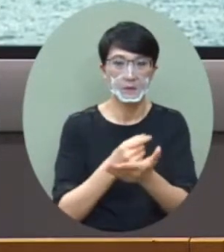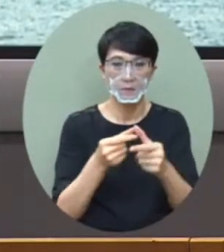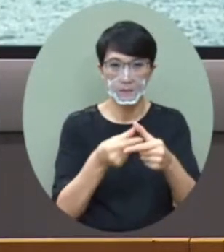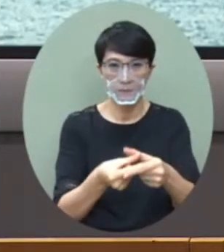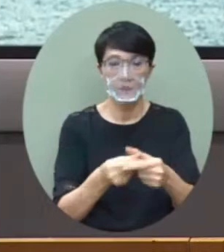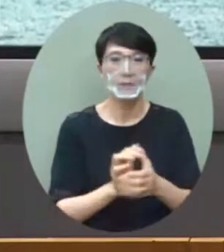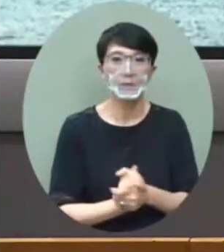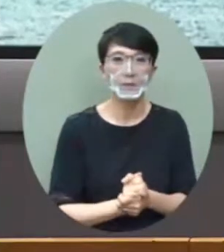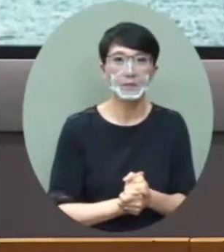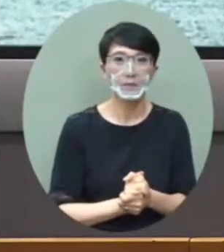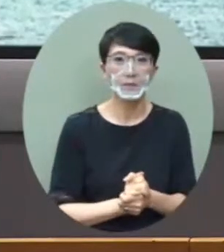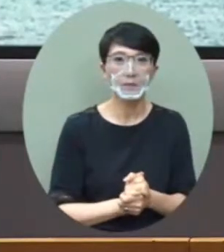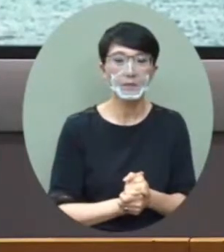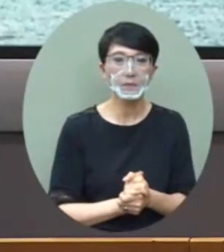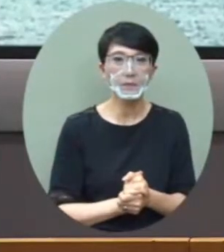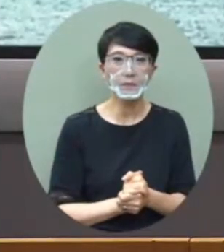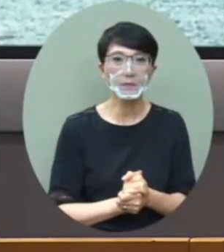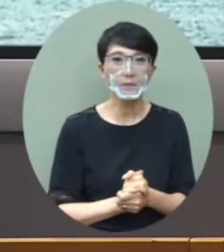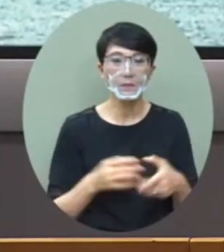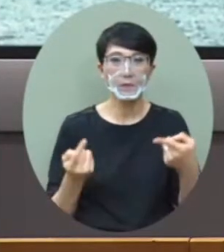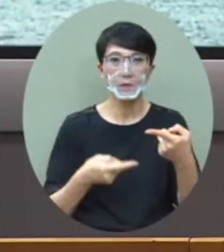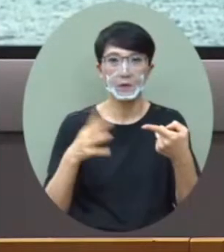313,127 cases using RAT.